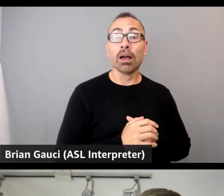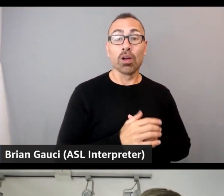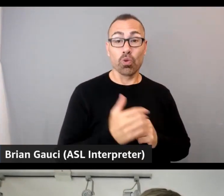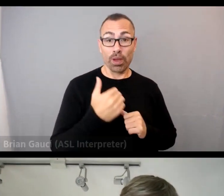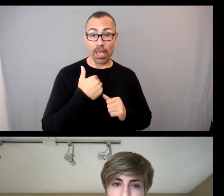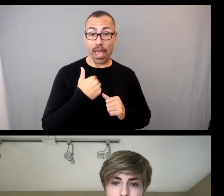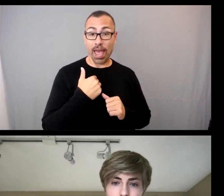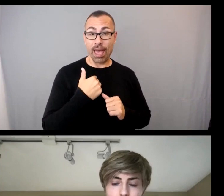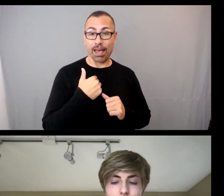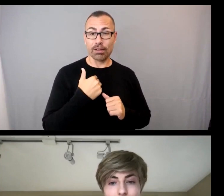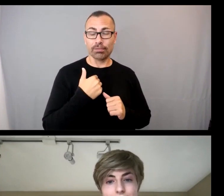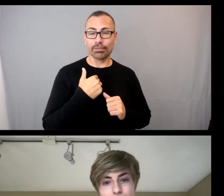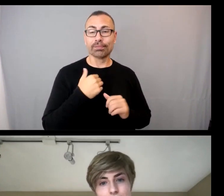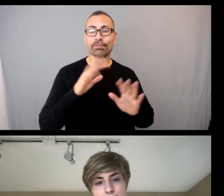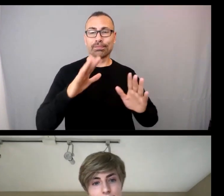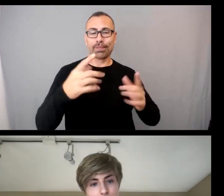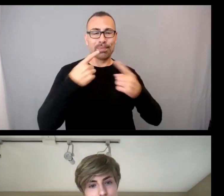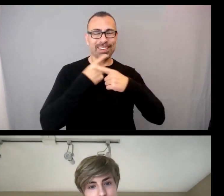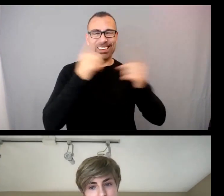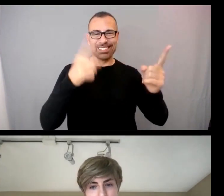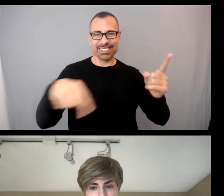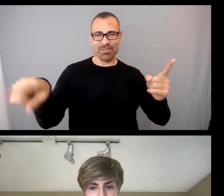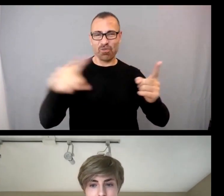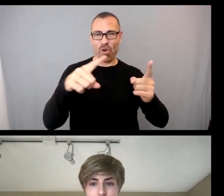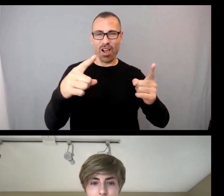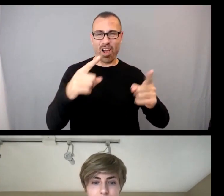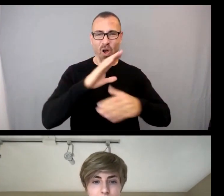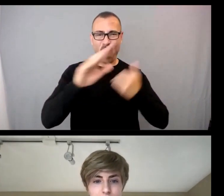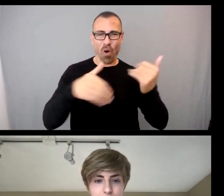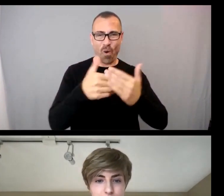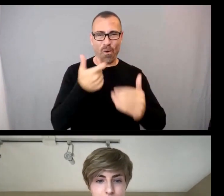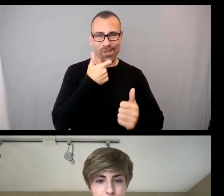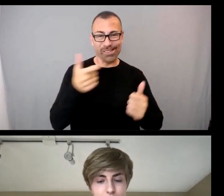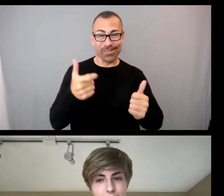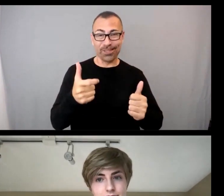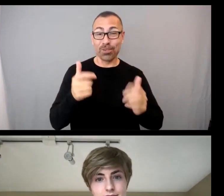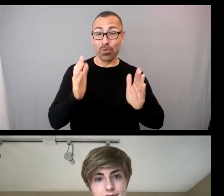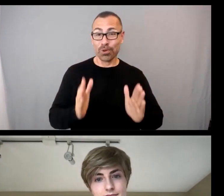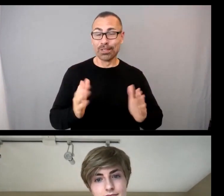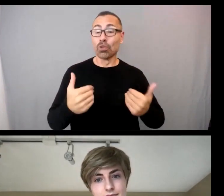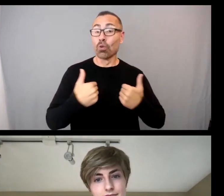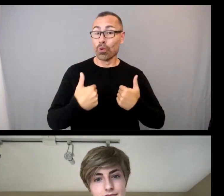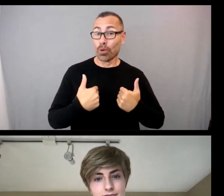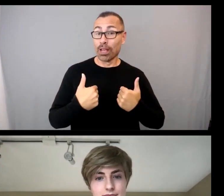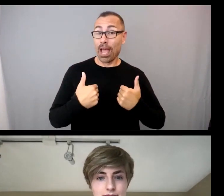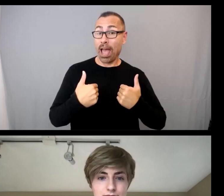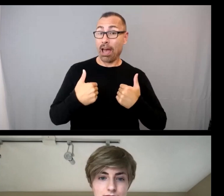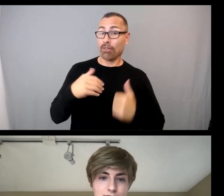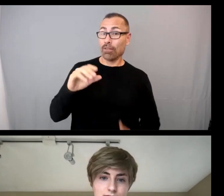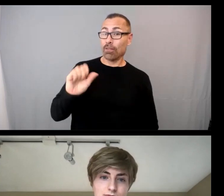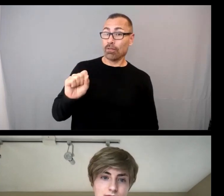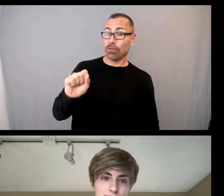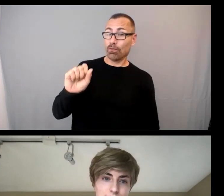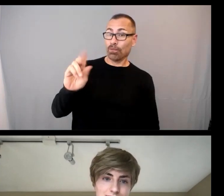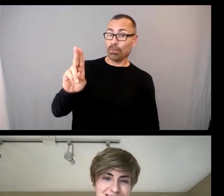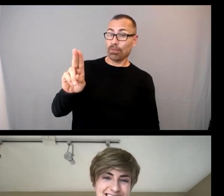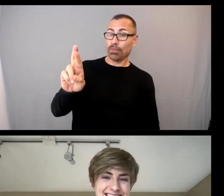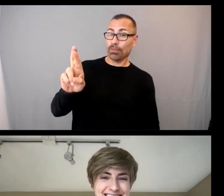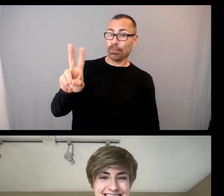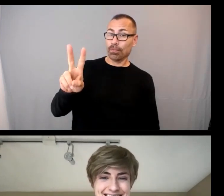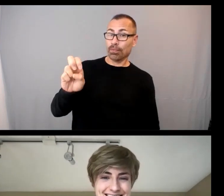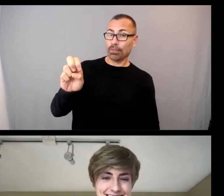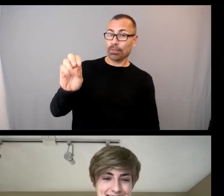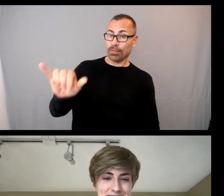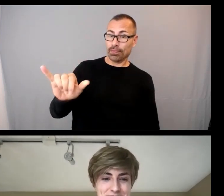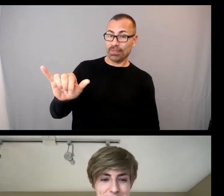survey. I'm going to pop it up. So we actually look at these survey results. So